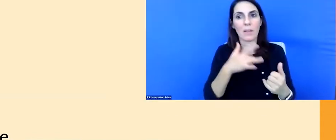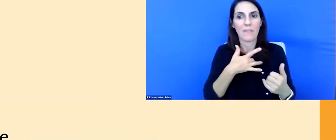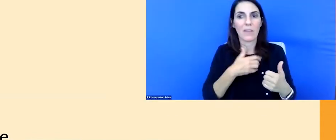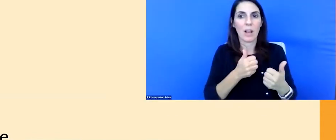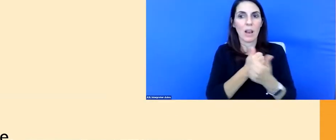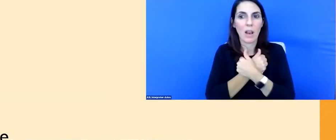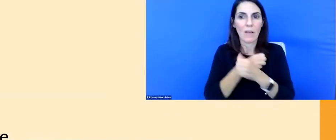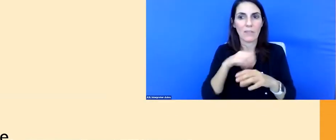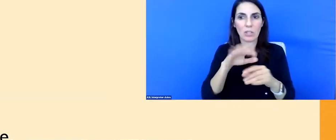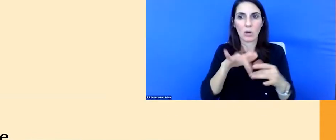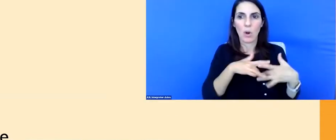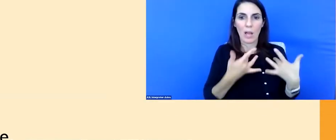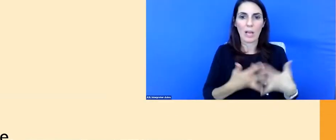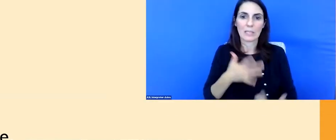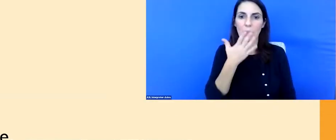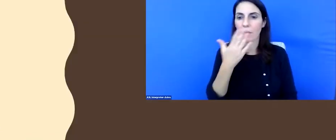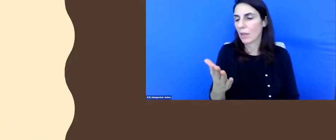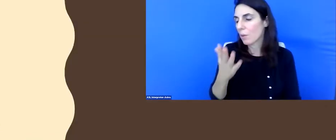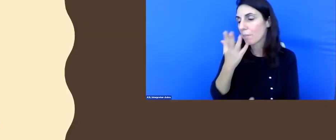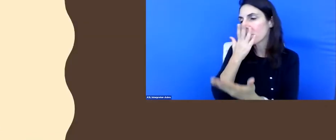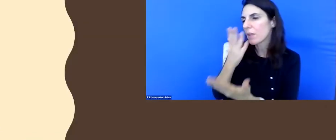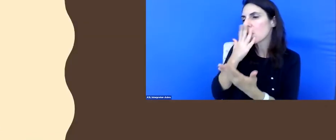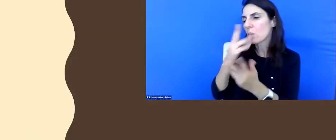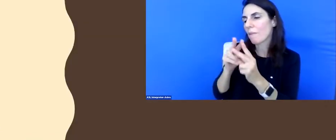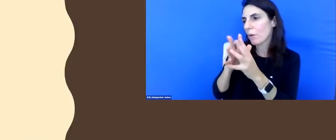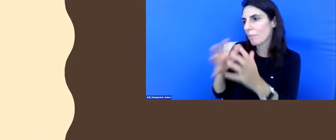Thank you. Thank you so much.